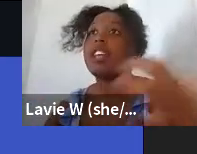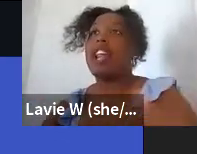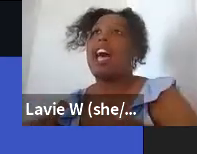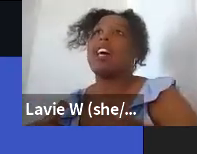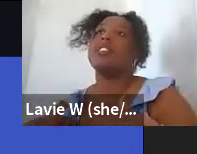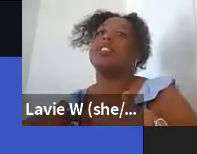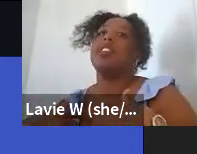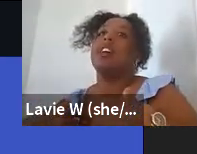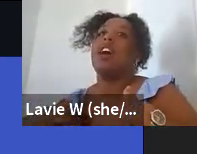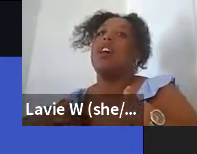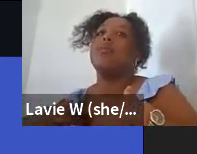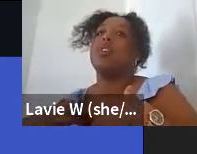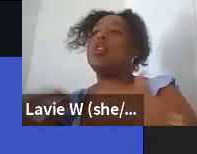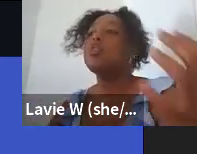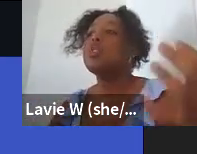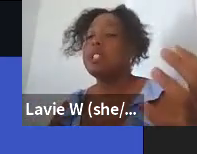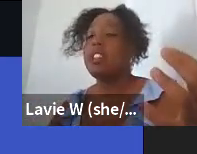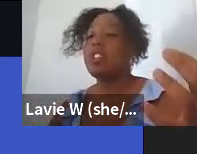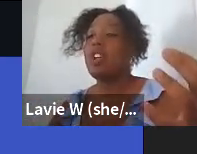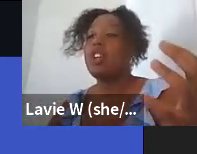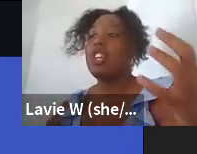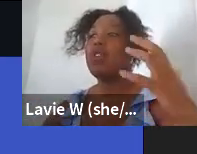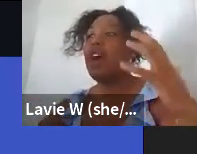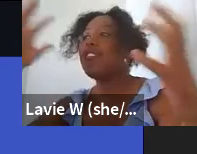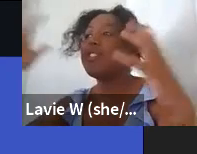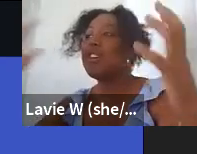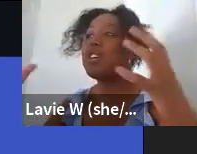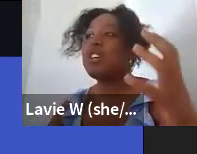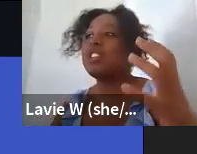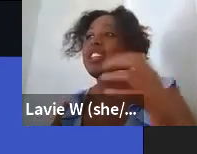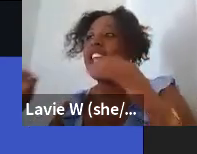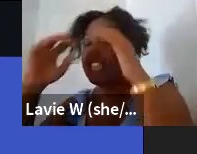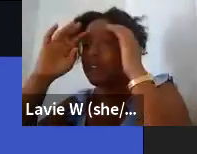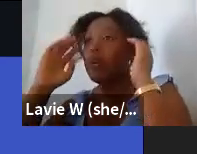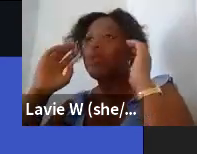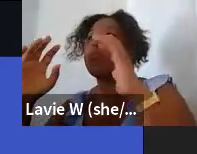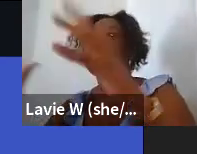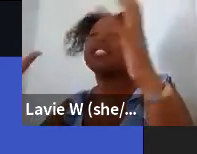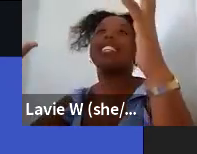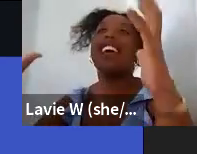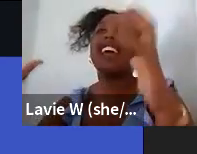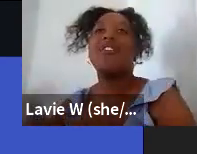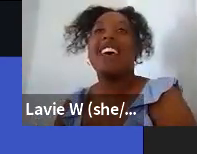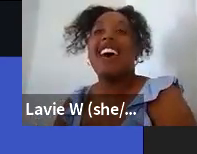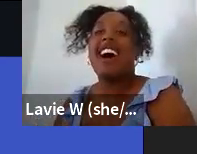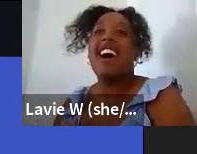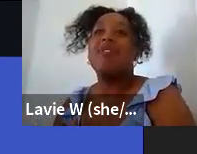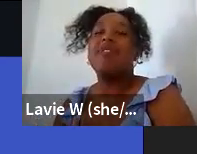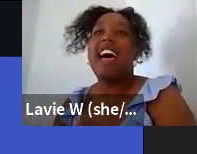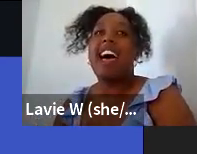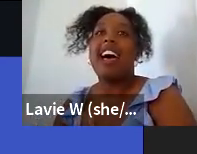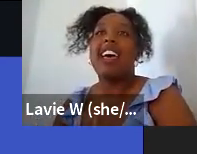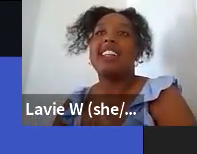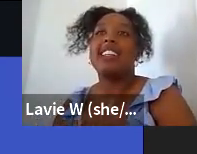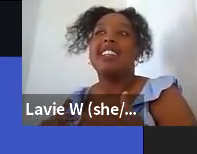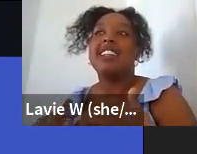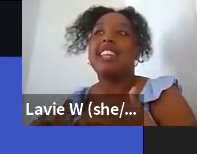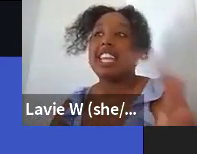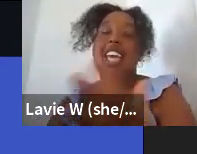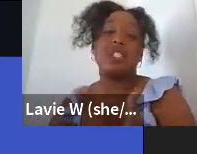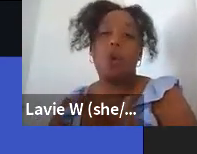work that has huge potential, and then you have the lightning bolt that brings it to life,